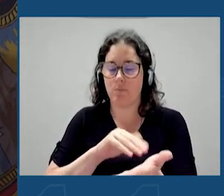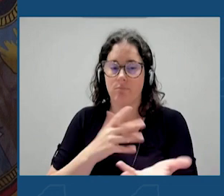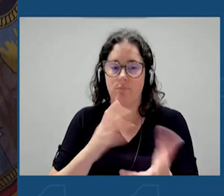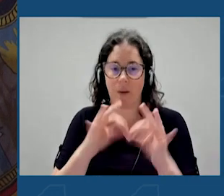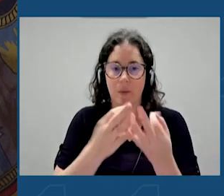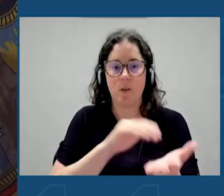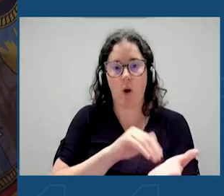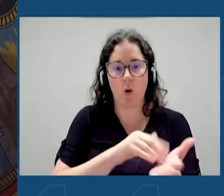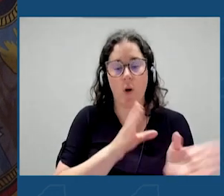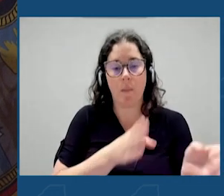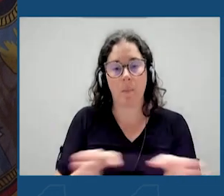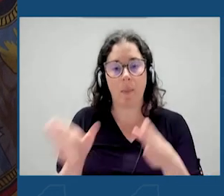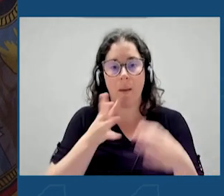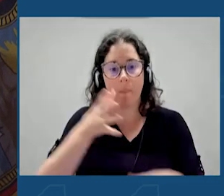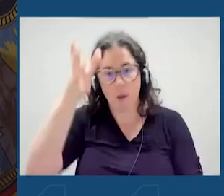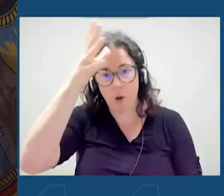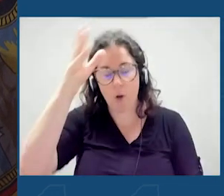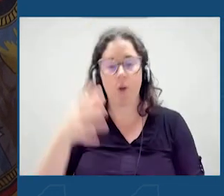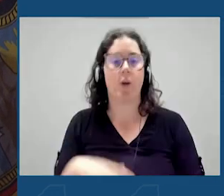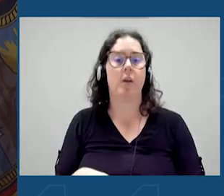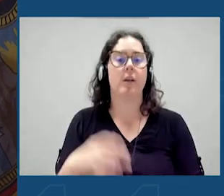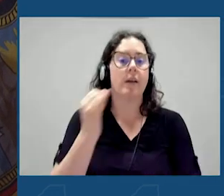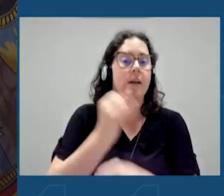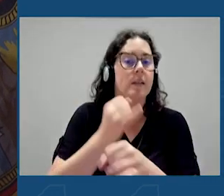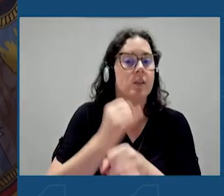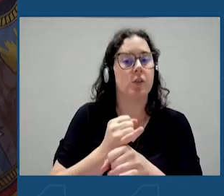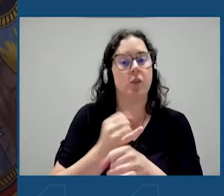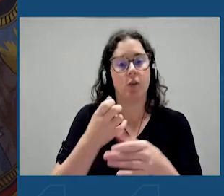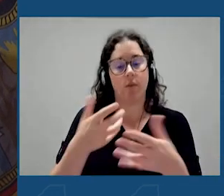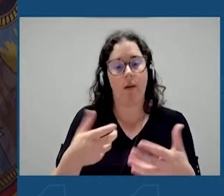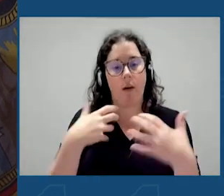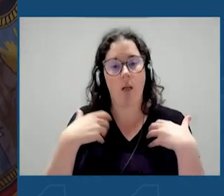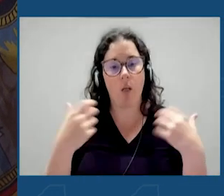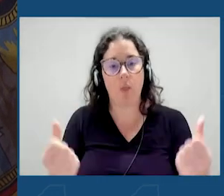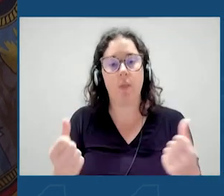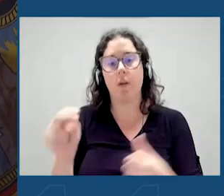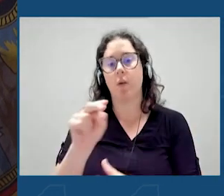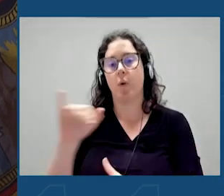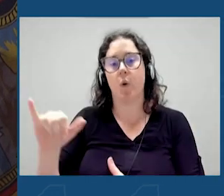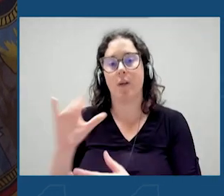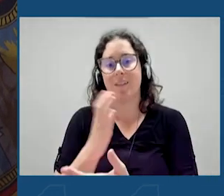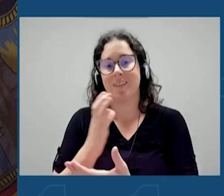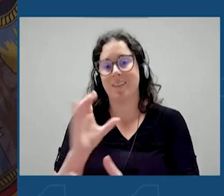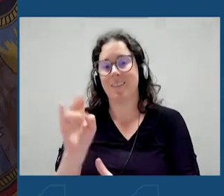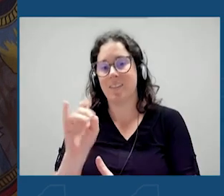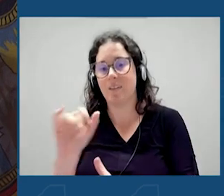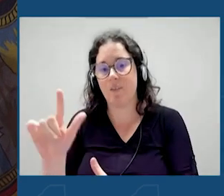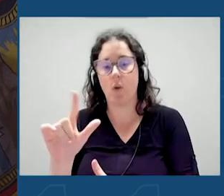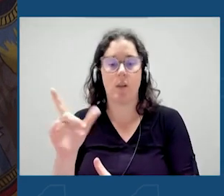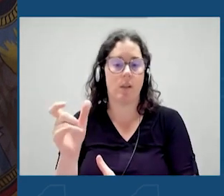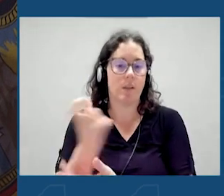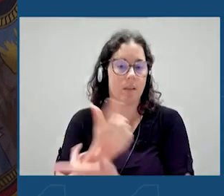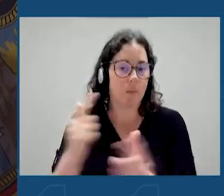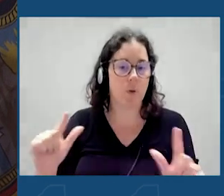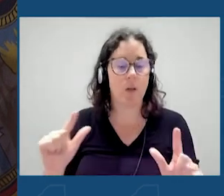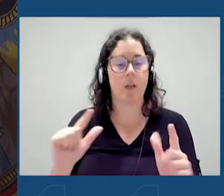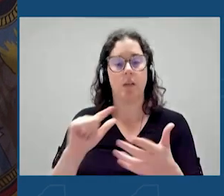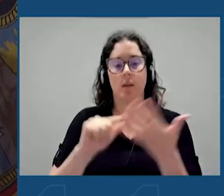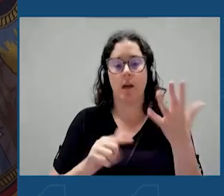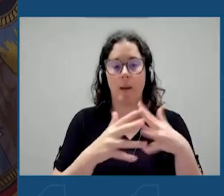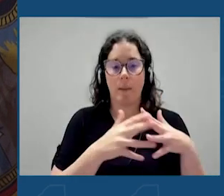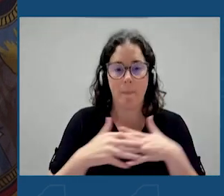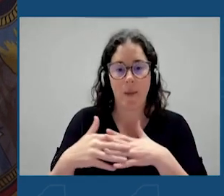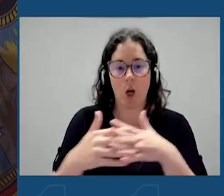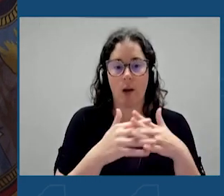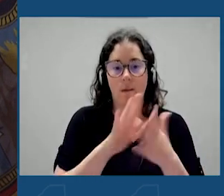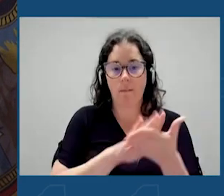National Institute for Reproductive Health, New York Civil Liberties Union, the Medical Students for Choice, American College of